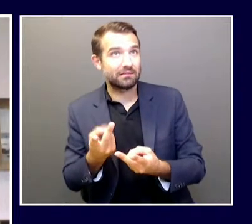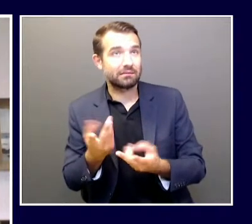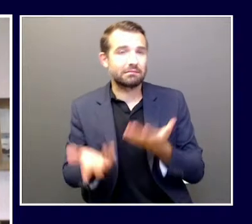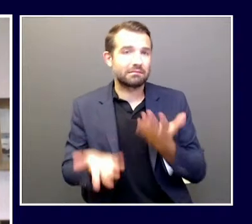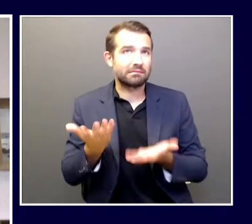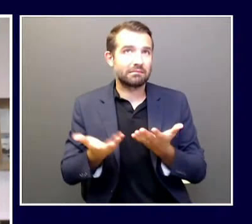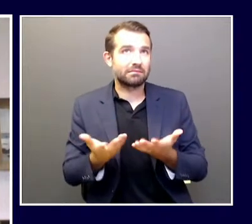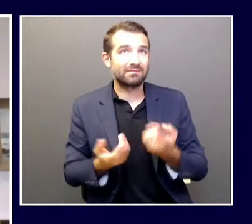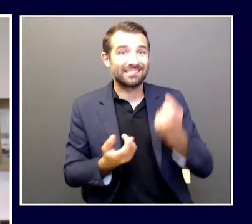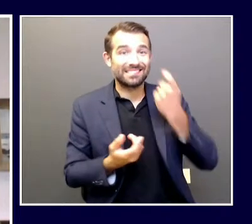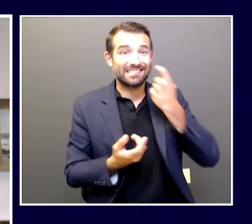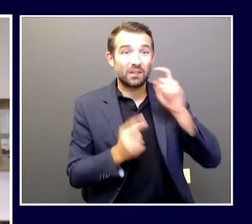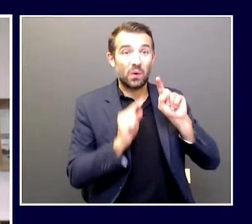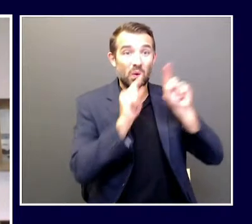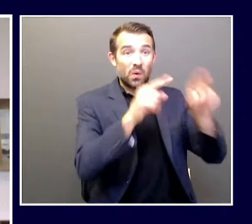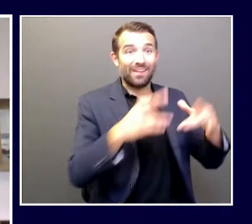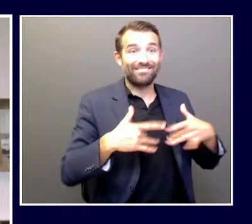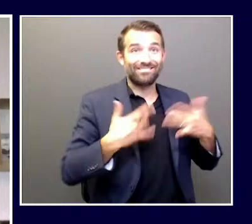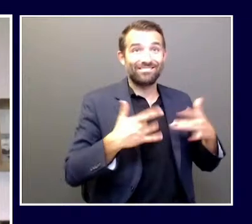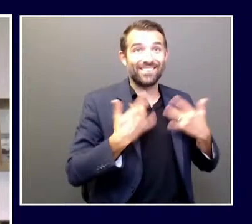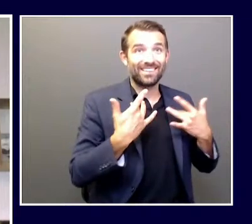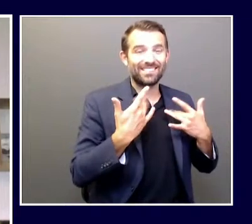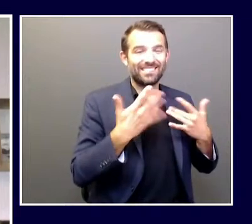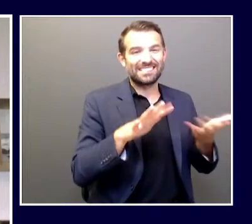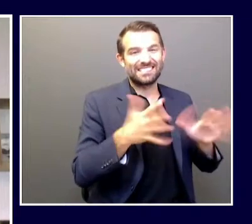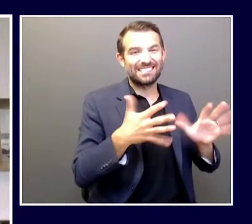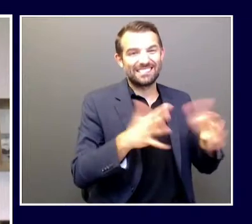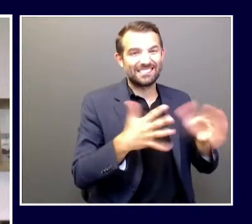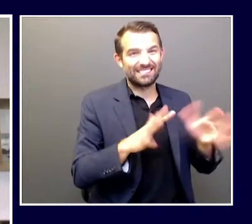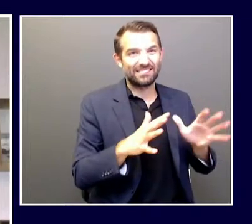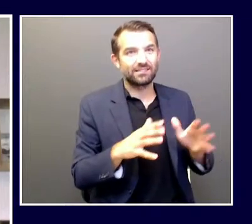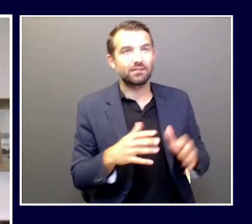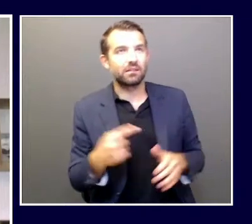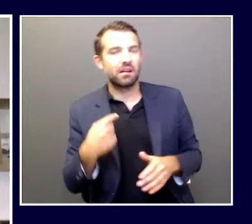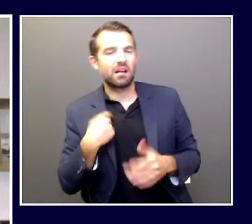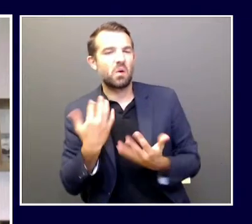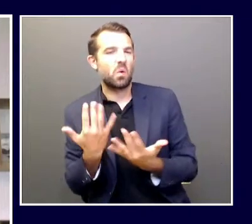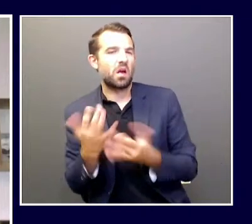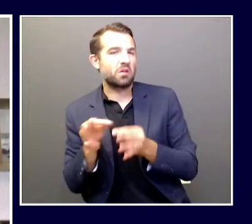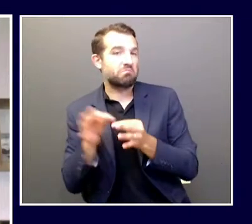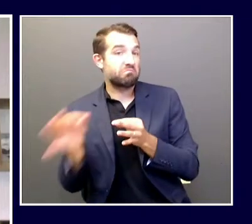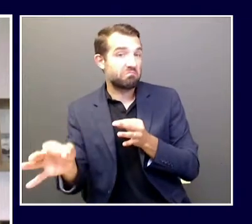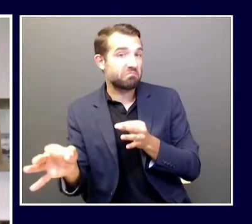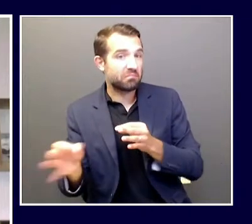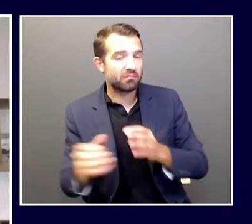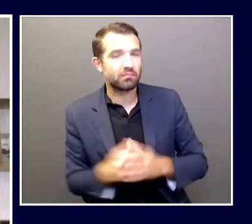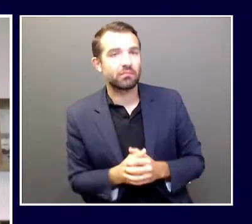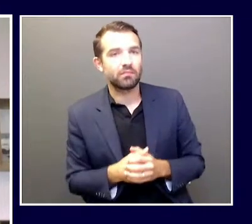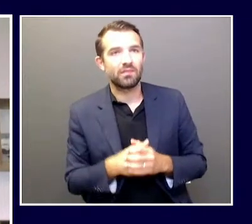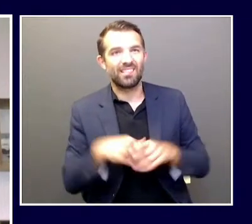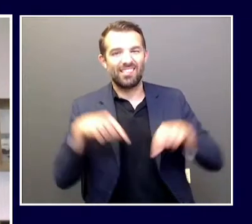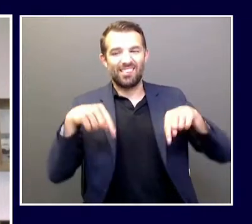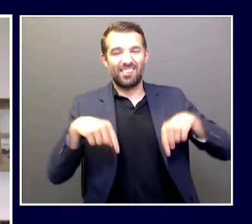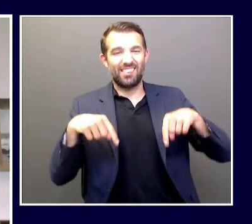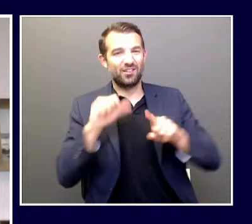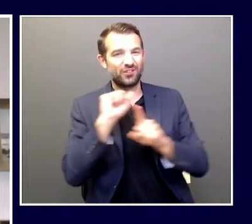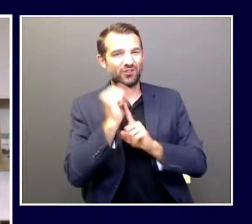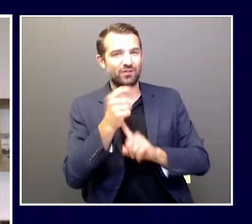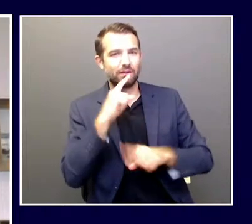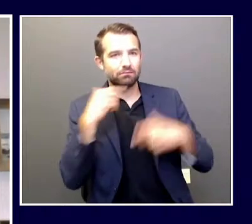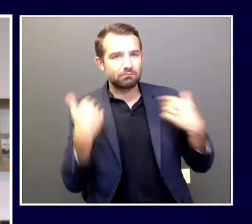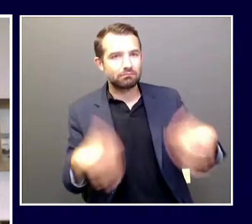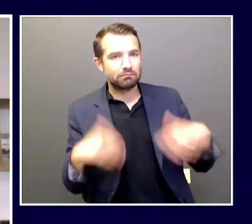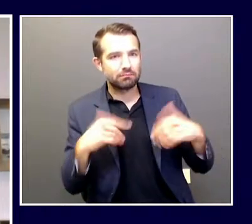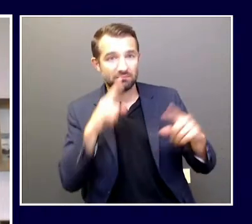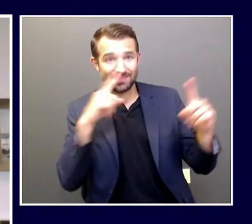of vaccination. The situation that we are all in remains complex, complicated, and there will be twists